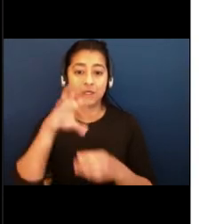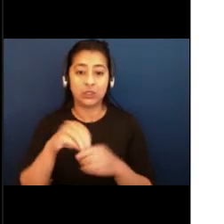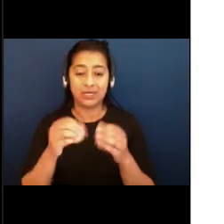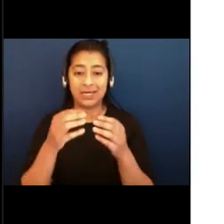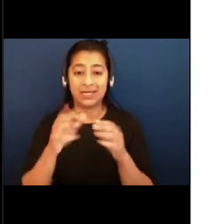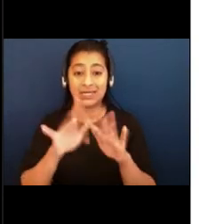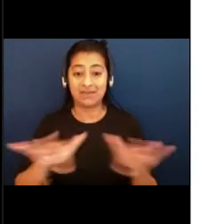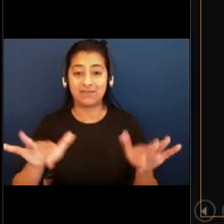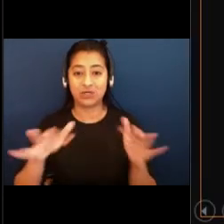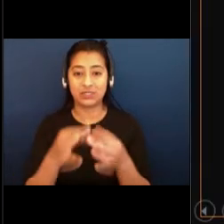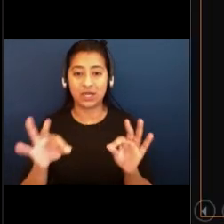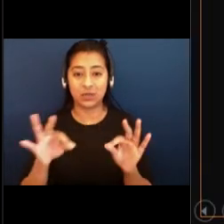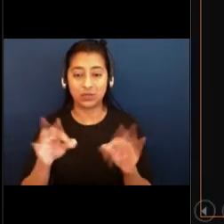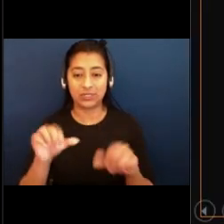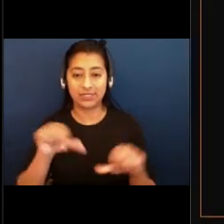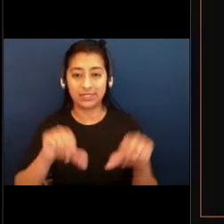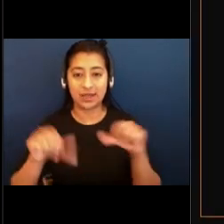scientists.